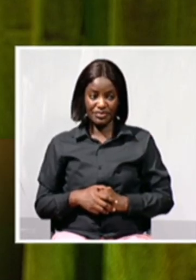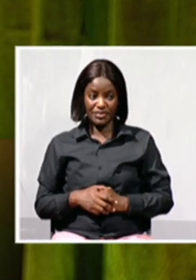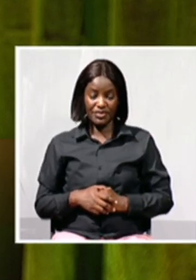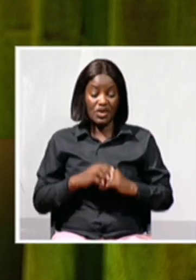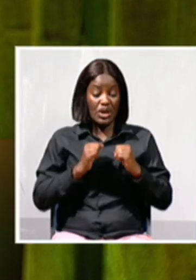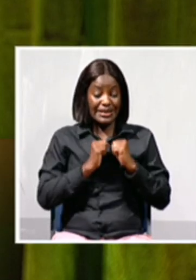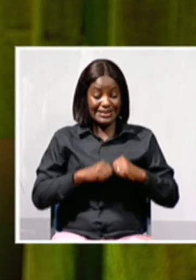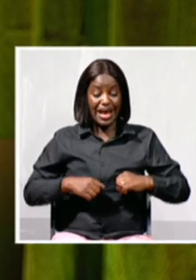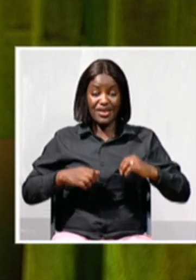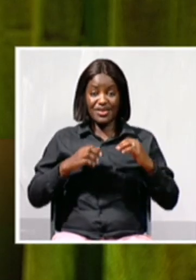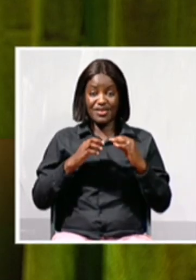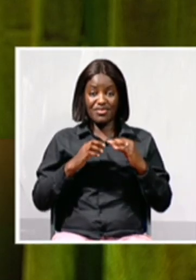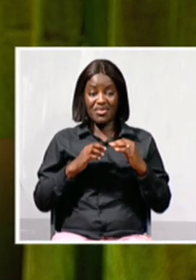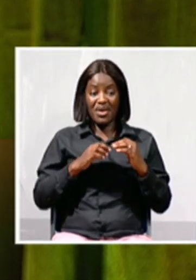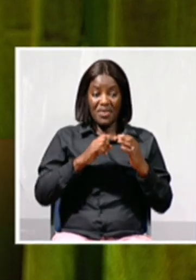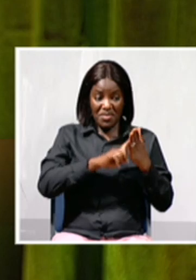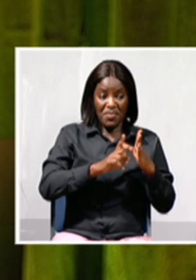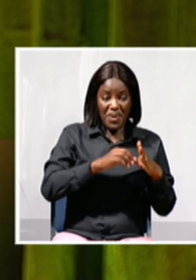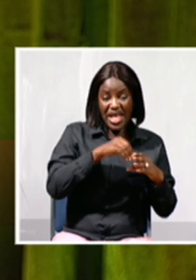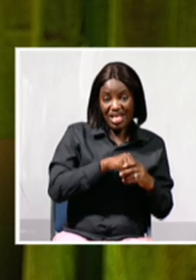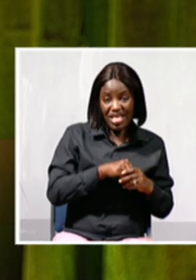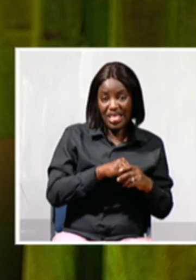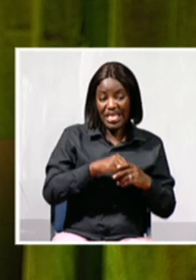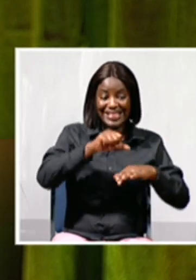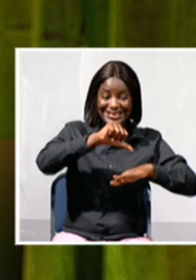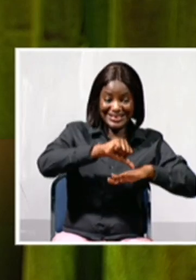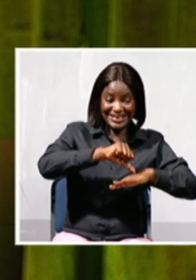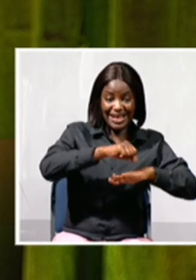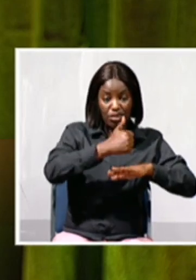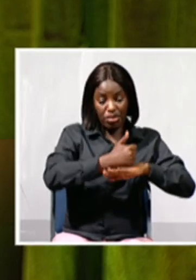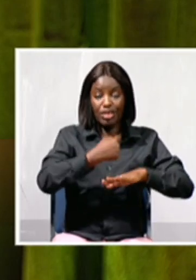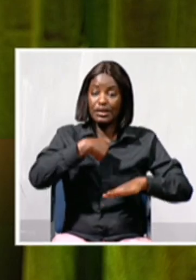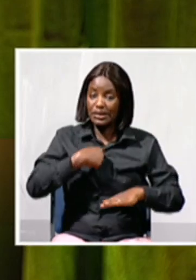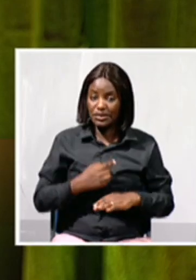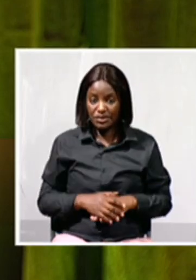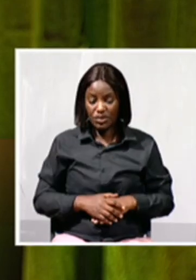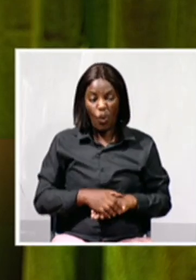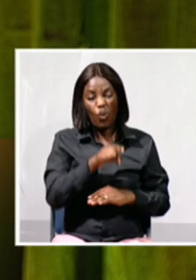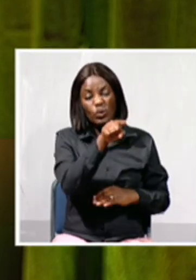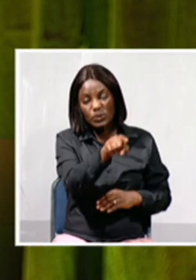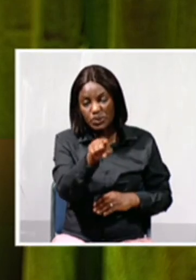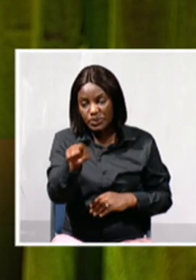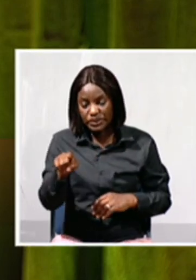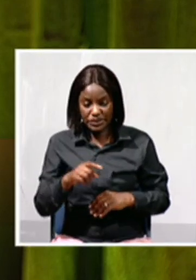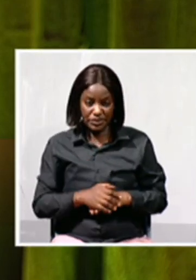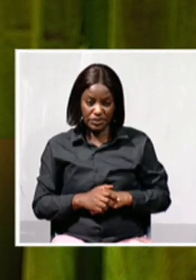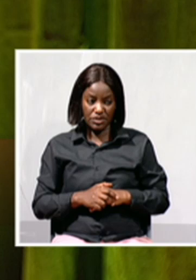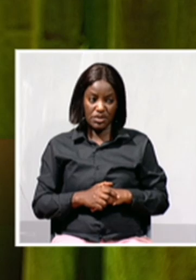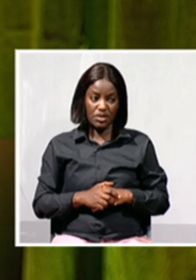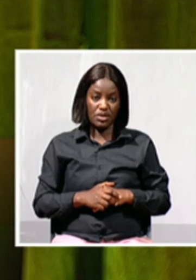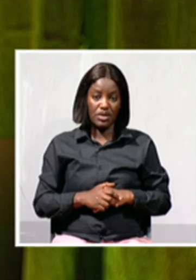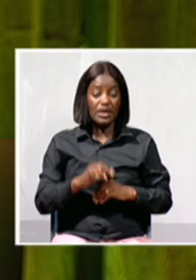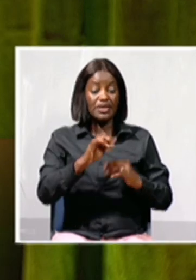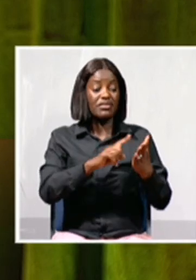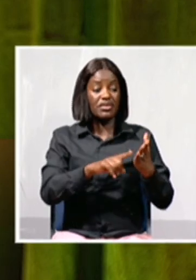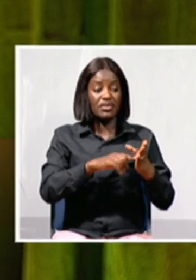going to vote, it affects you. Like the colleague from NI, from the Namibia Institute of Democracy said, if you